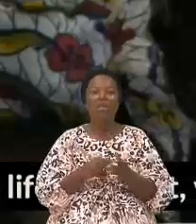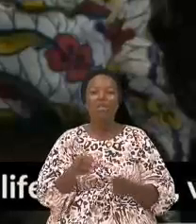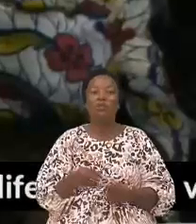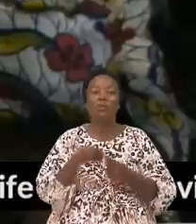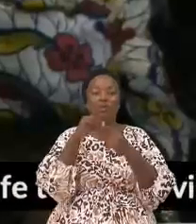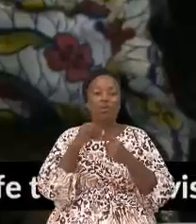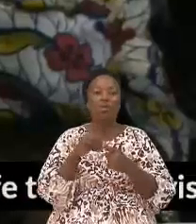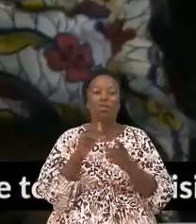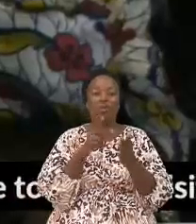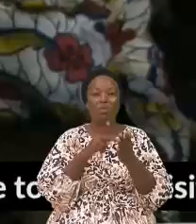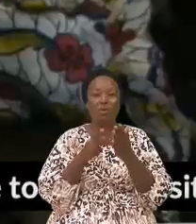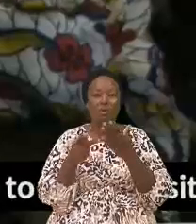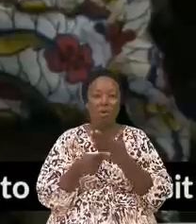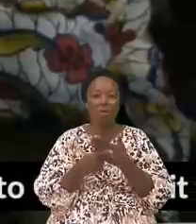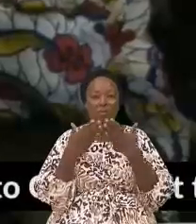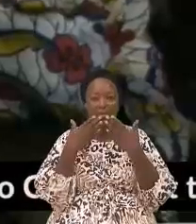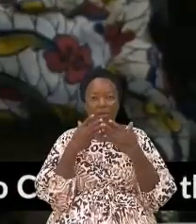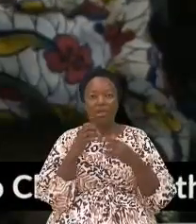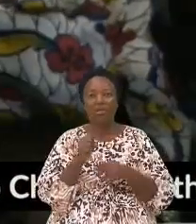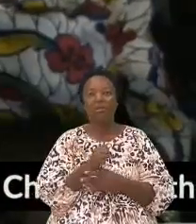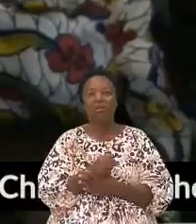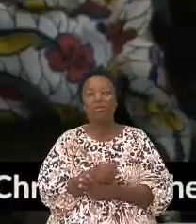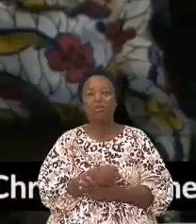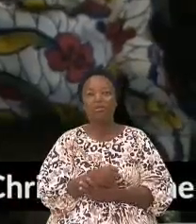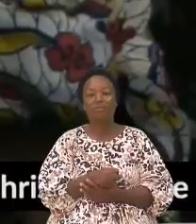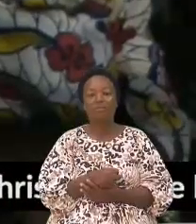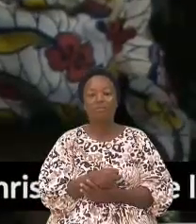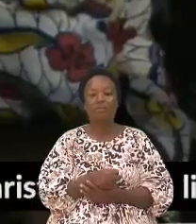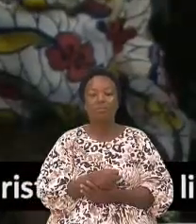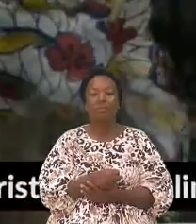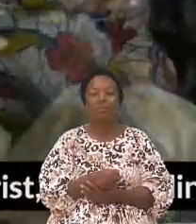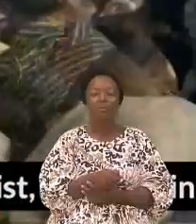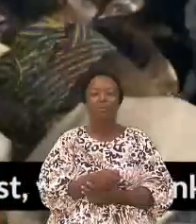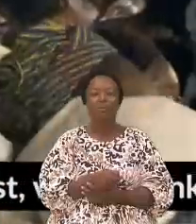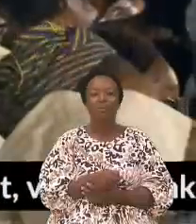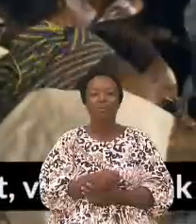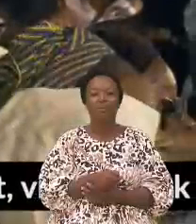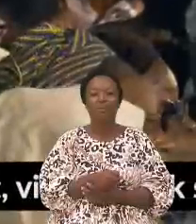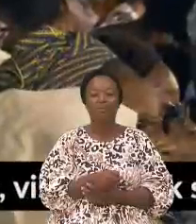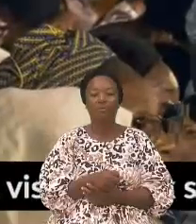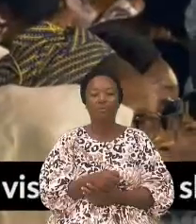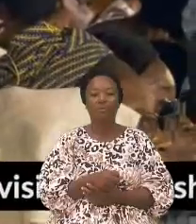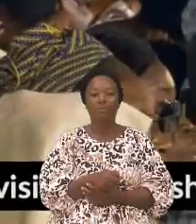to have you join this special banquet. Thanks.